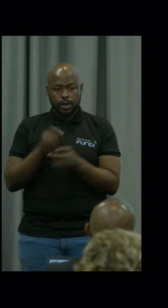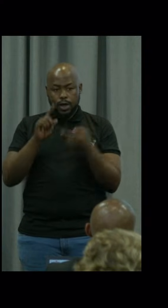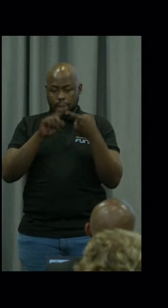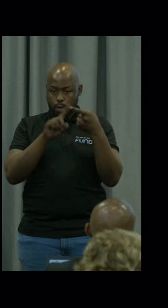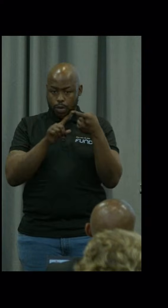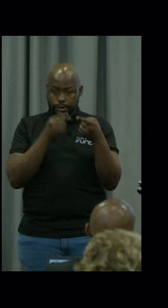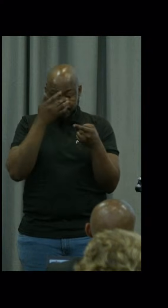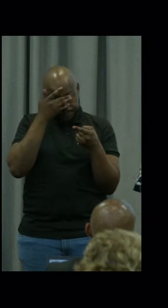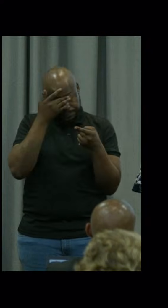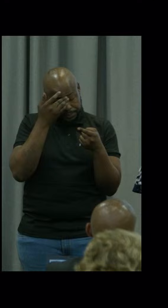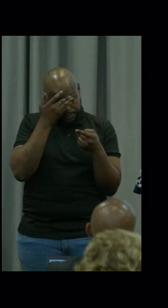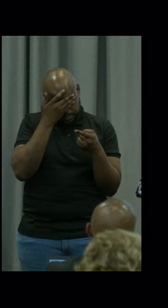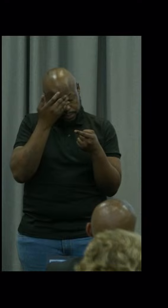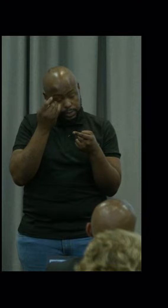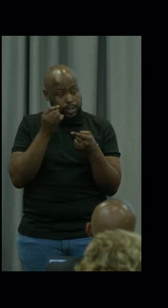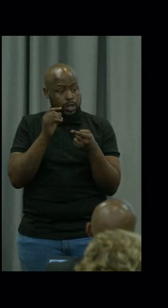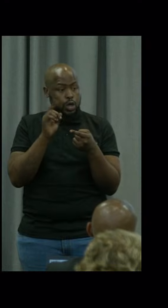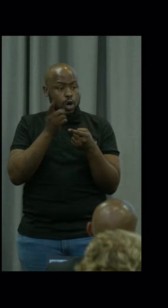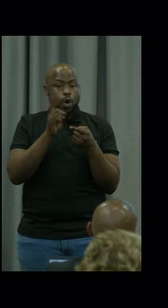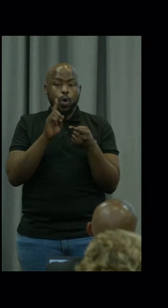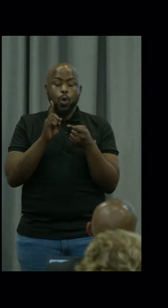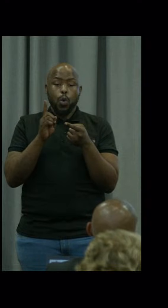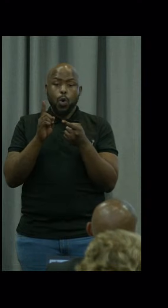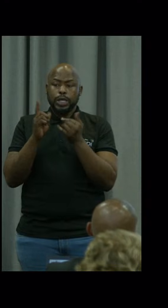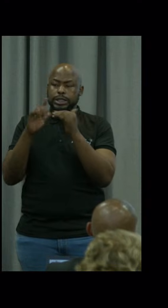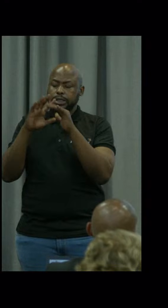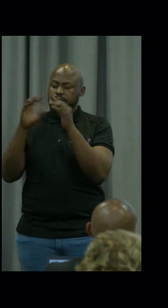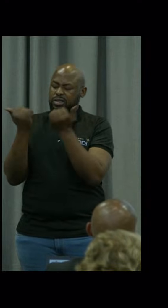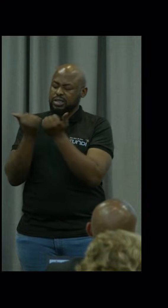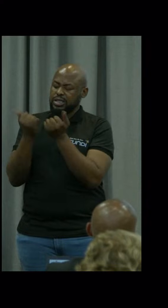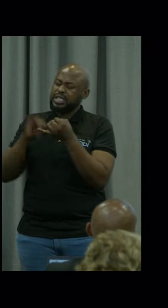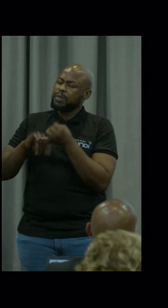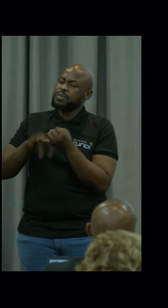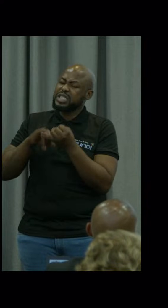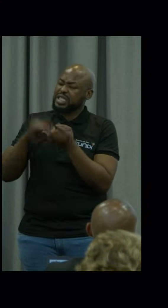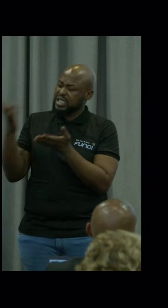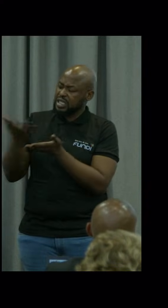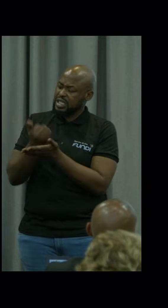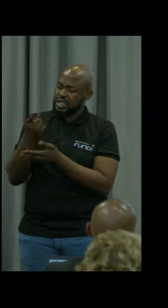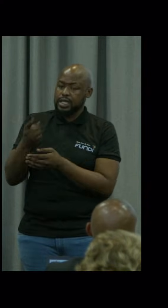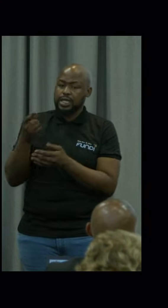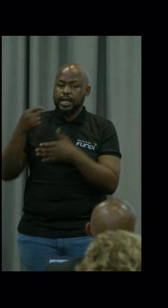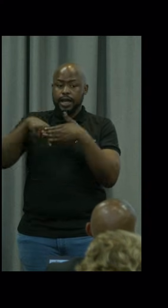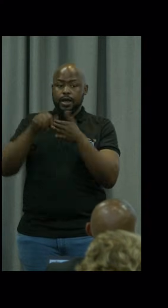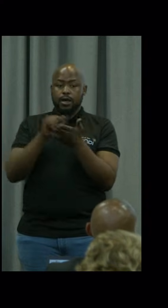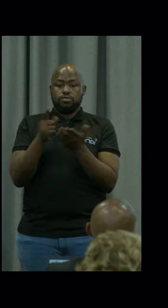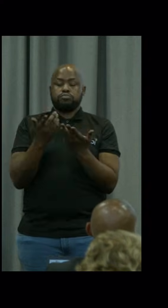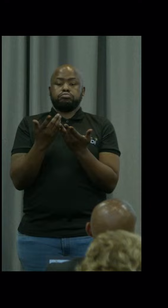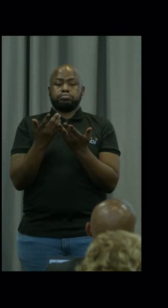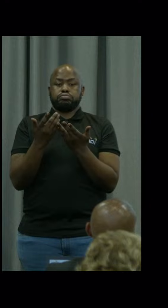all, what subjects is she taking if I'm in a secondary school?